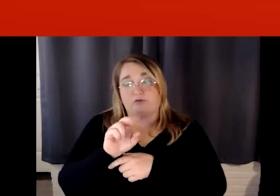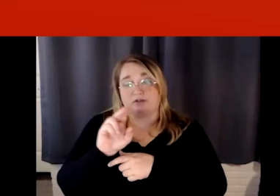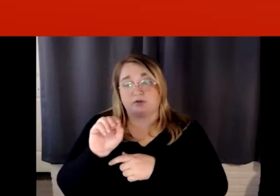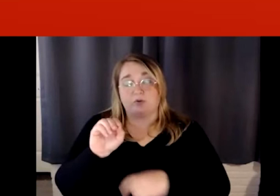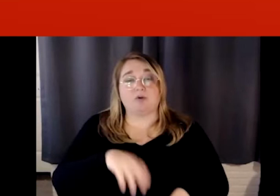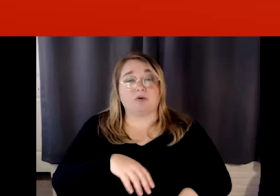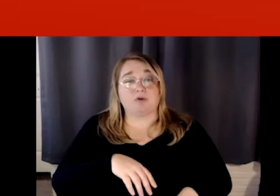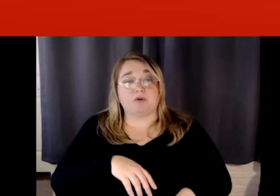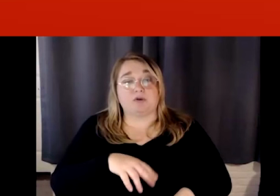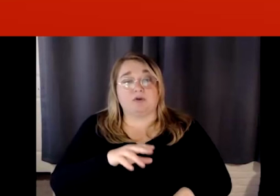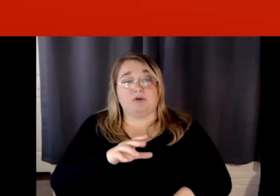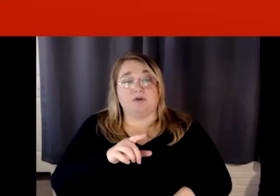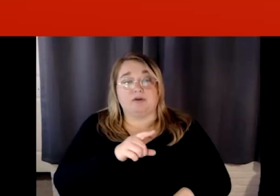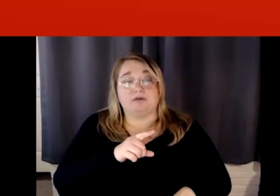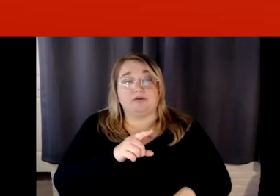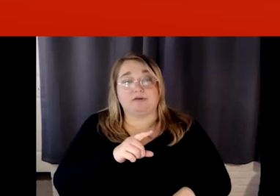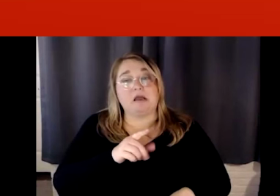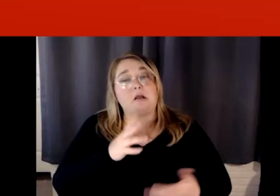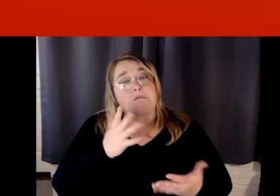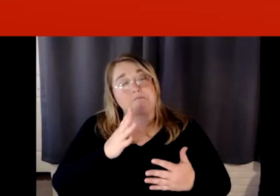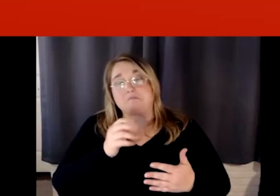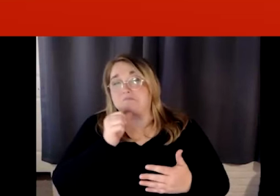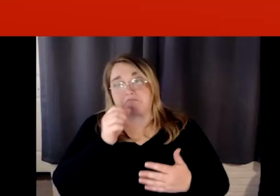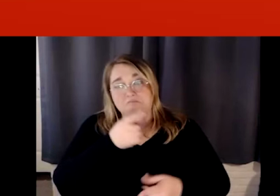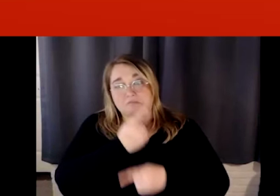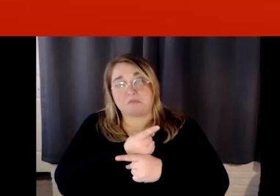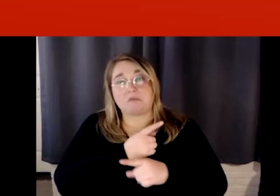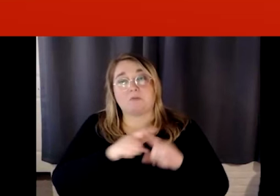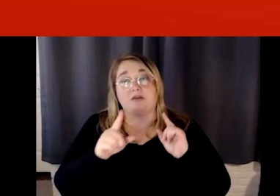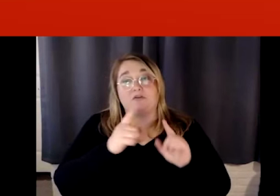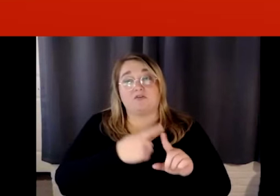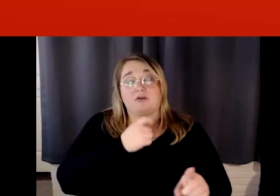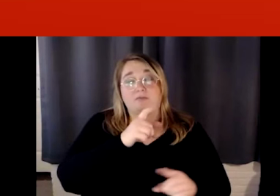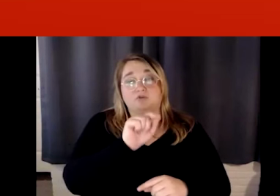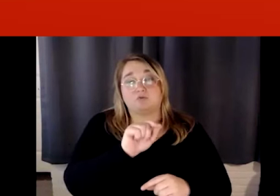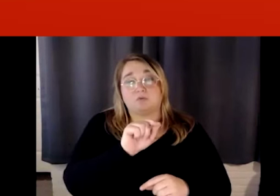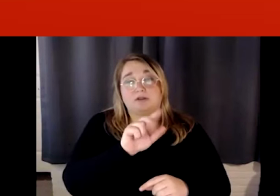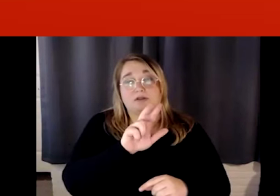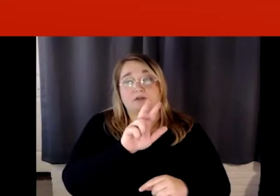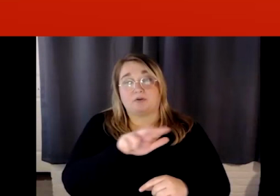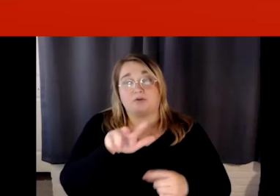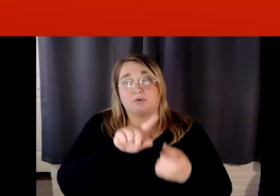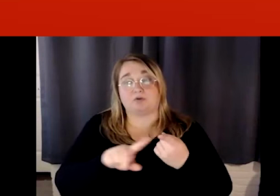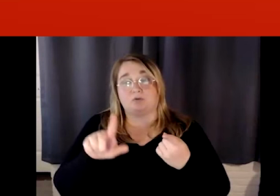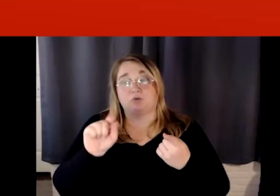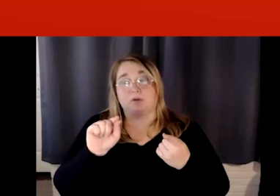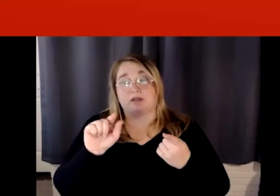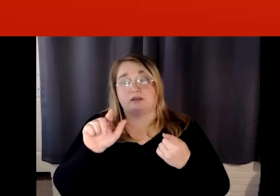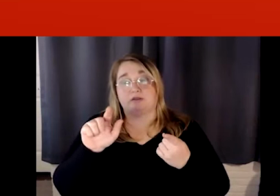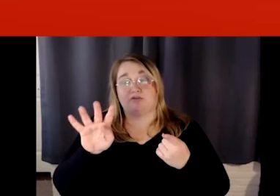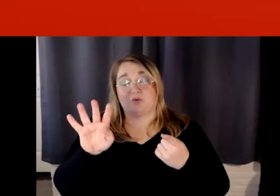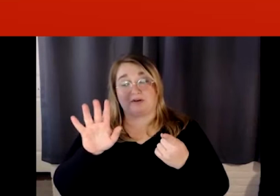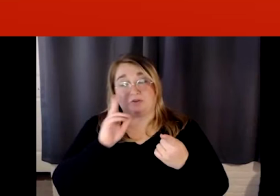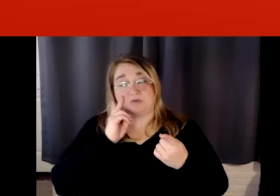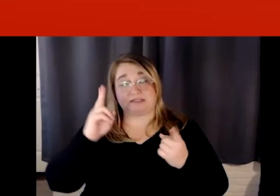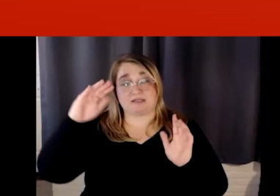sure, going from 2033 to 2044. And you can see we're going to have quite a dip. Now, if we don't have high